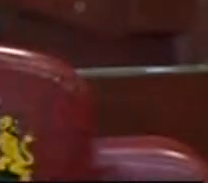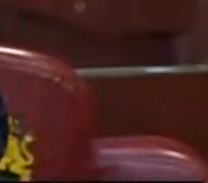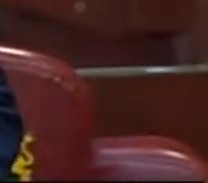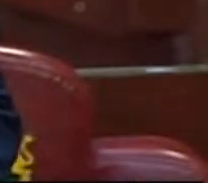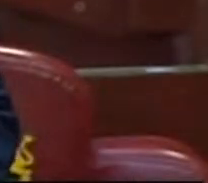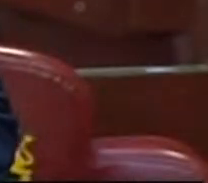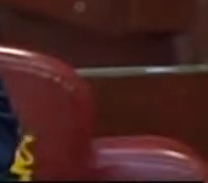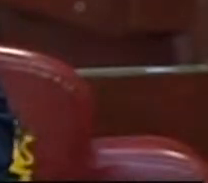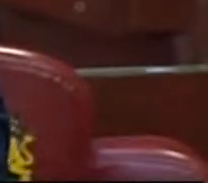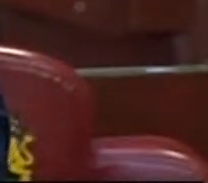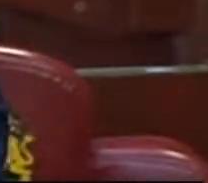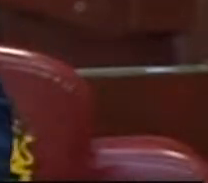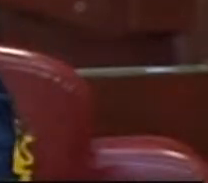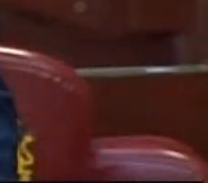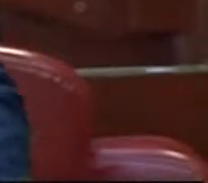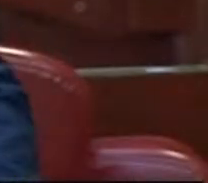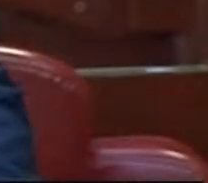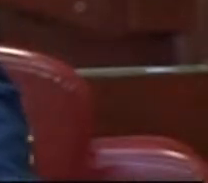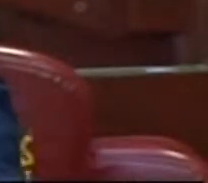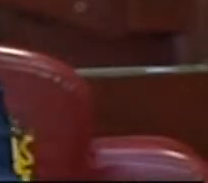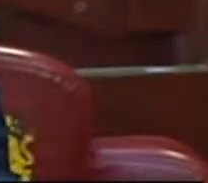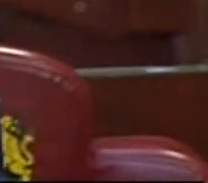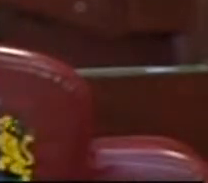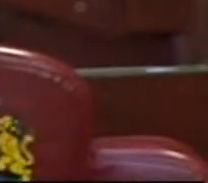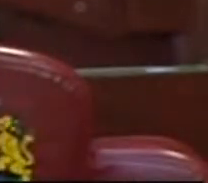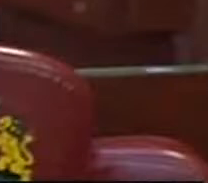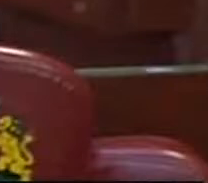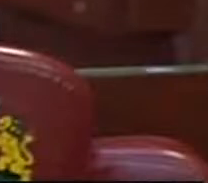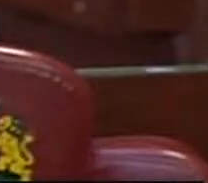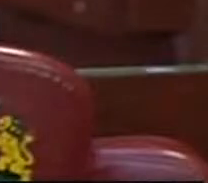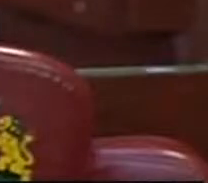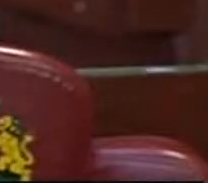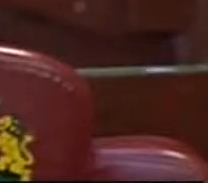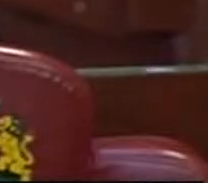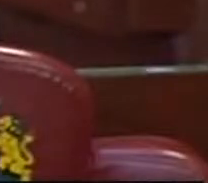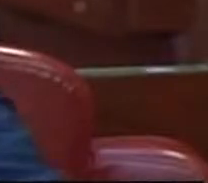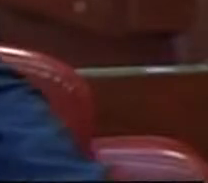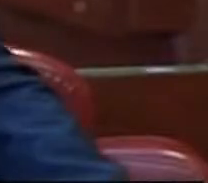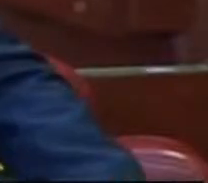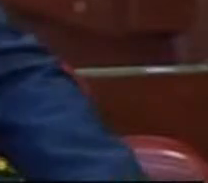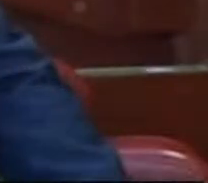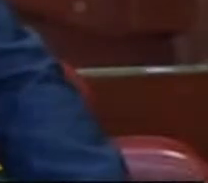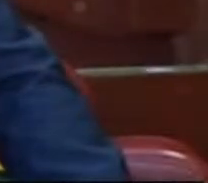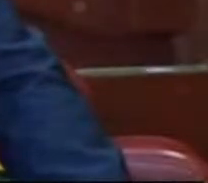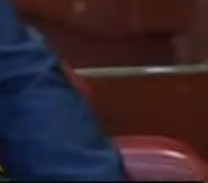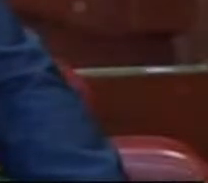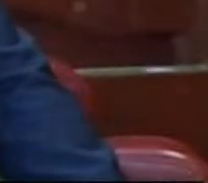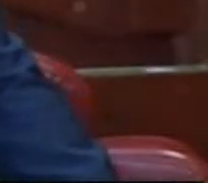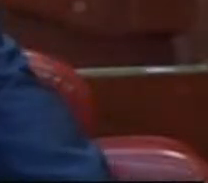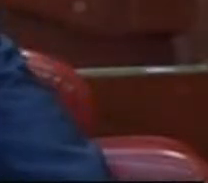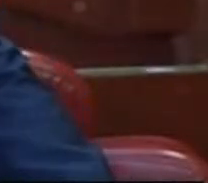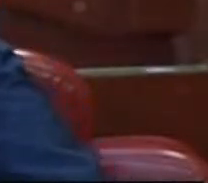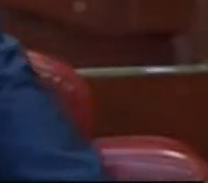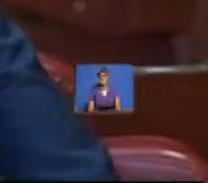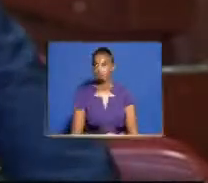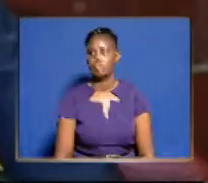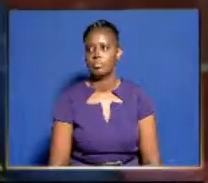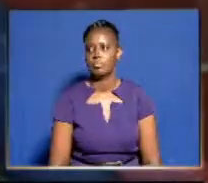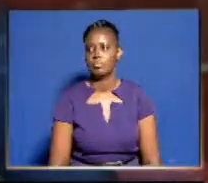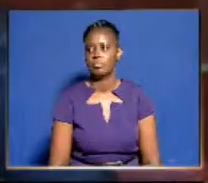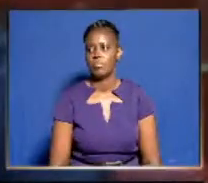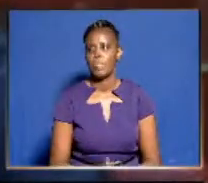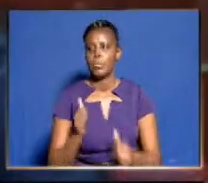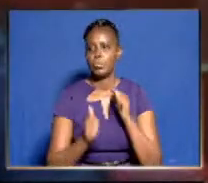and is primarily on account of increased public debt servicing expense, which